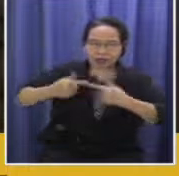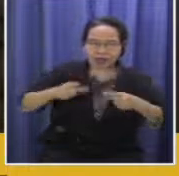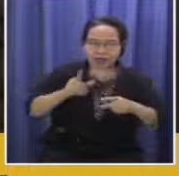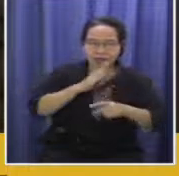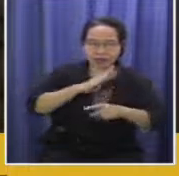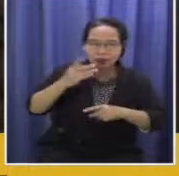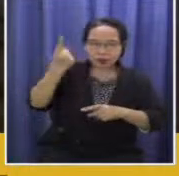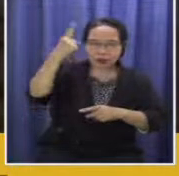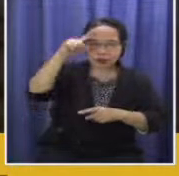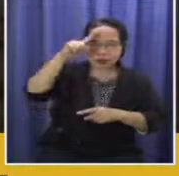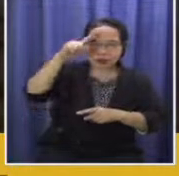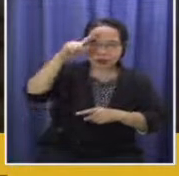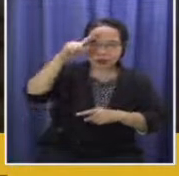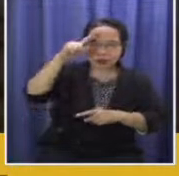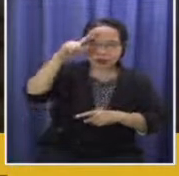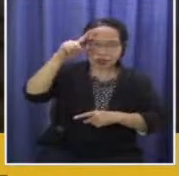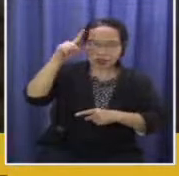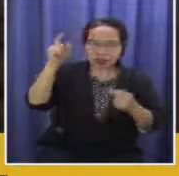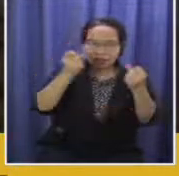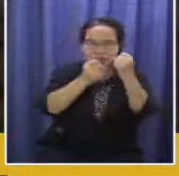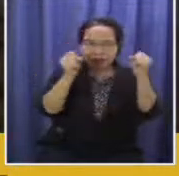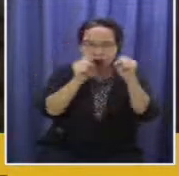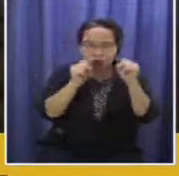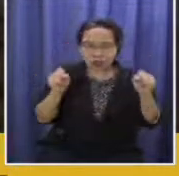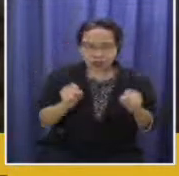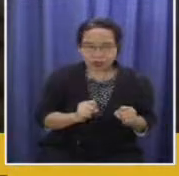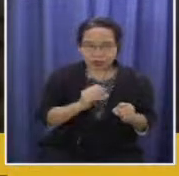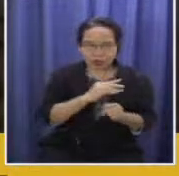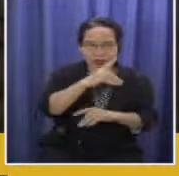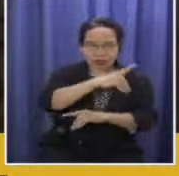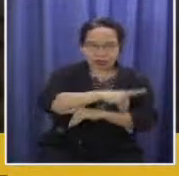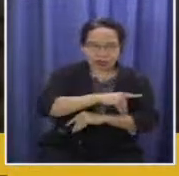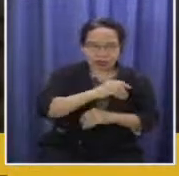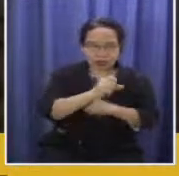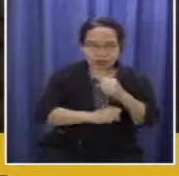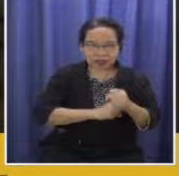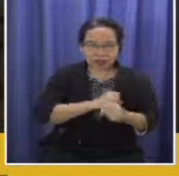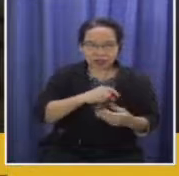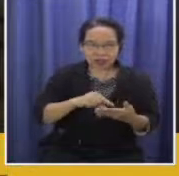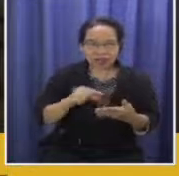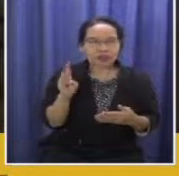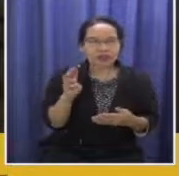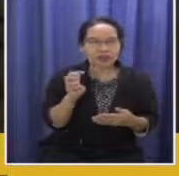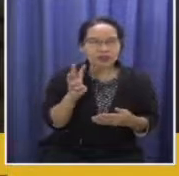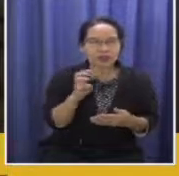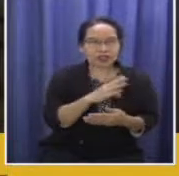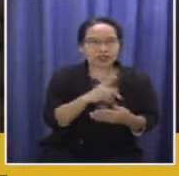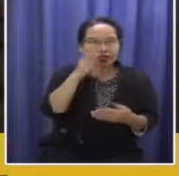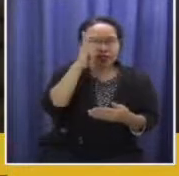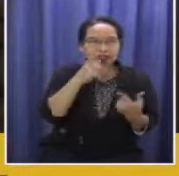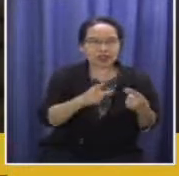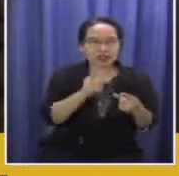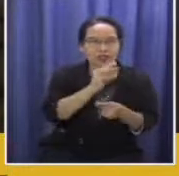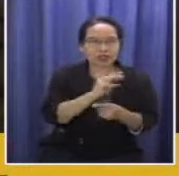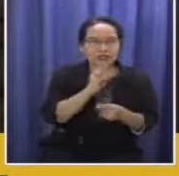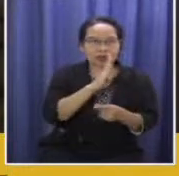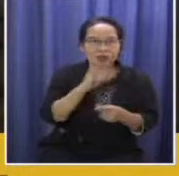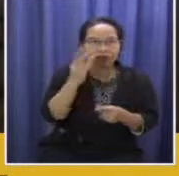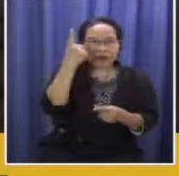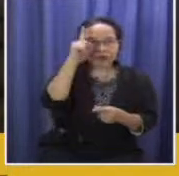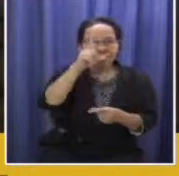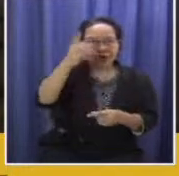be for signs and for seasons and for days and years. On verse 15, and let them be